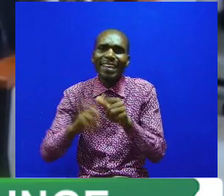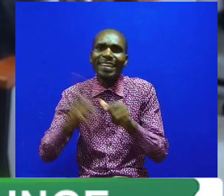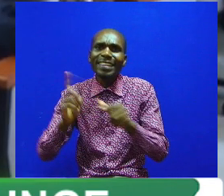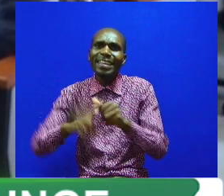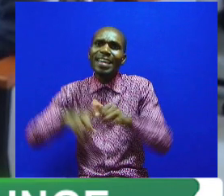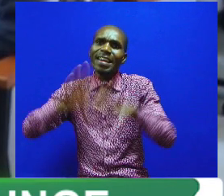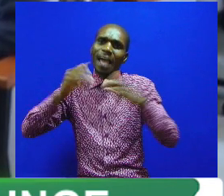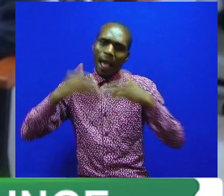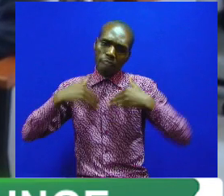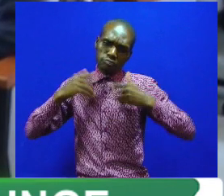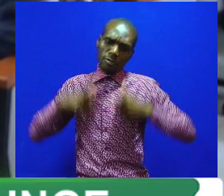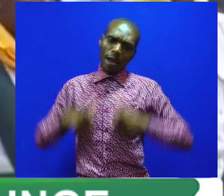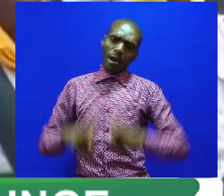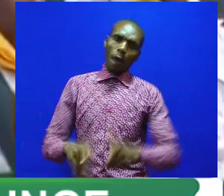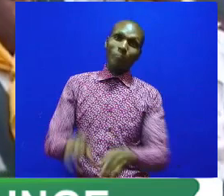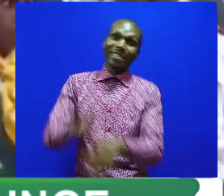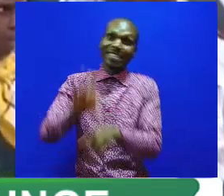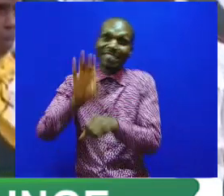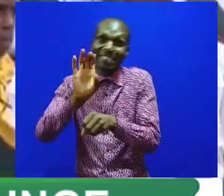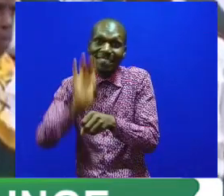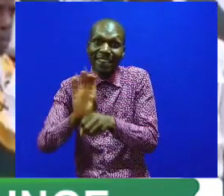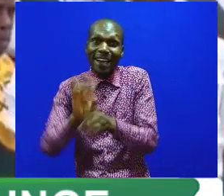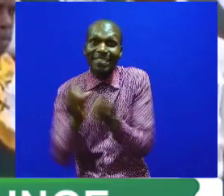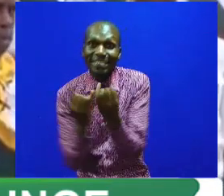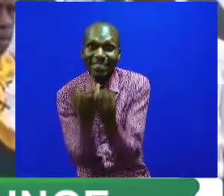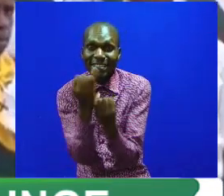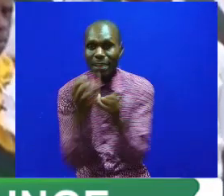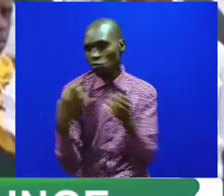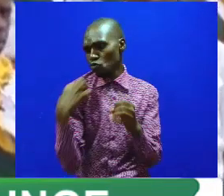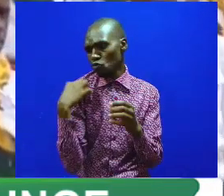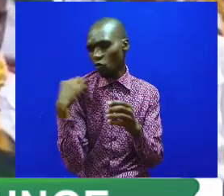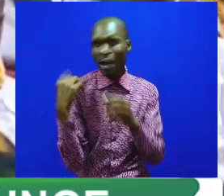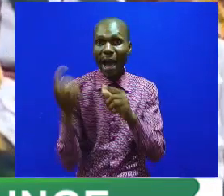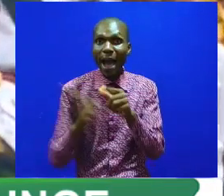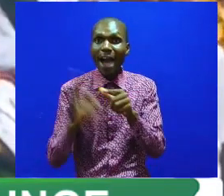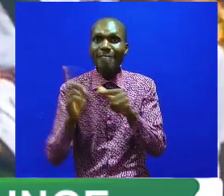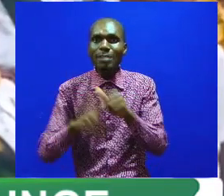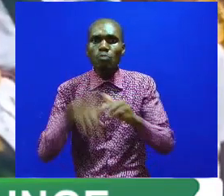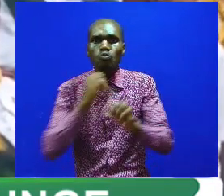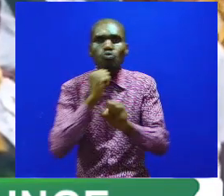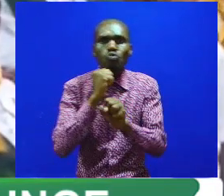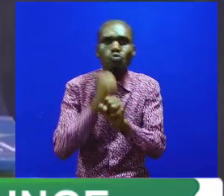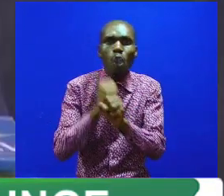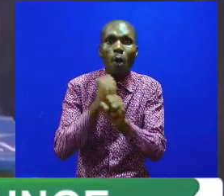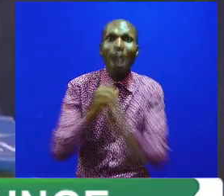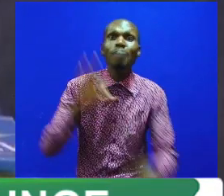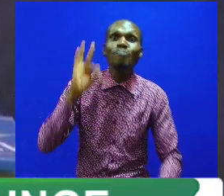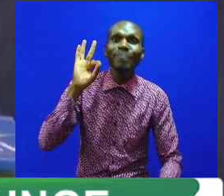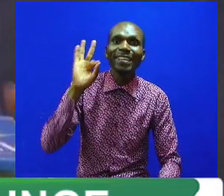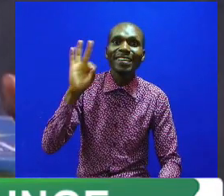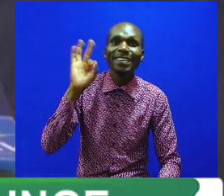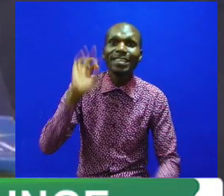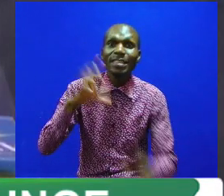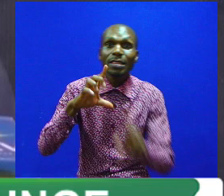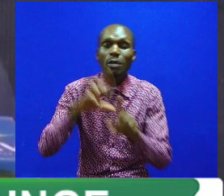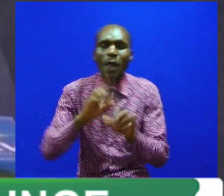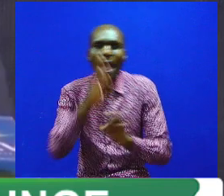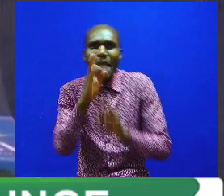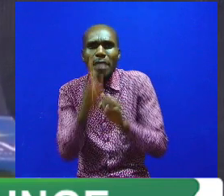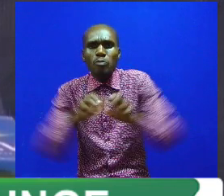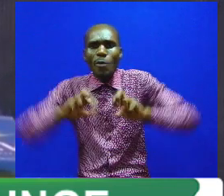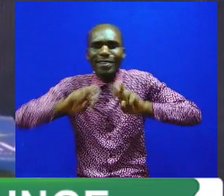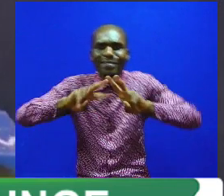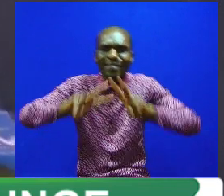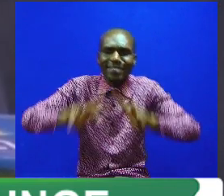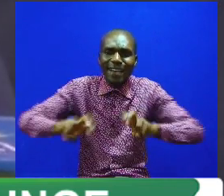vaga kuchia se kanisa yegi Adventista. We sokia na kokora emere moyo borandia. So if we seek the lost